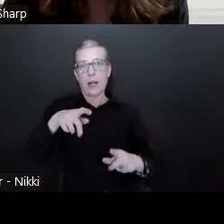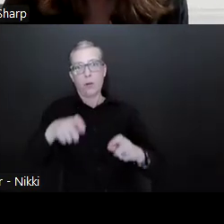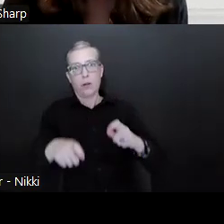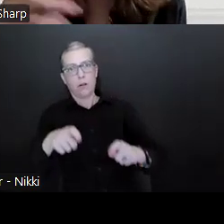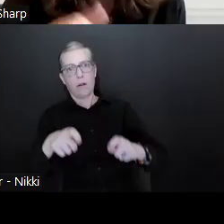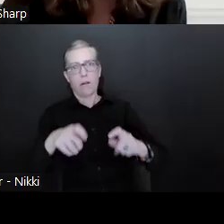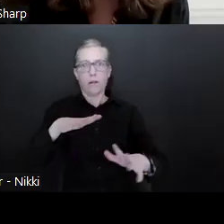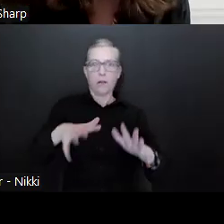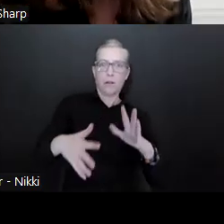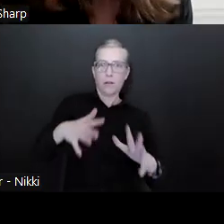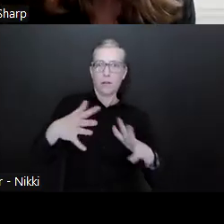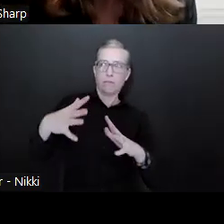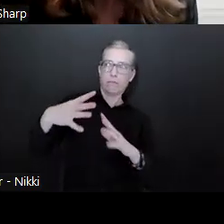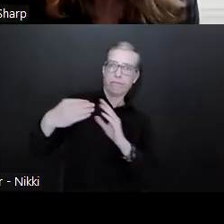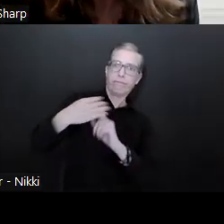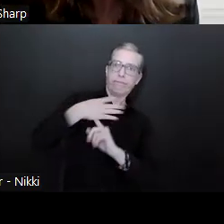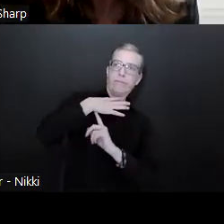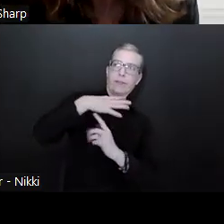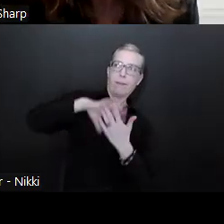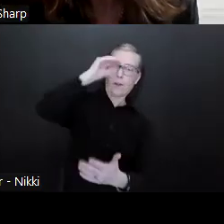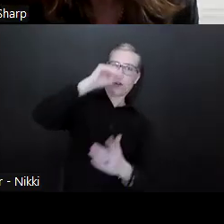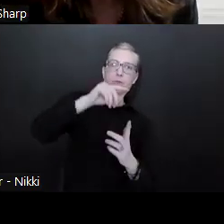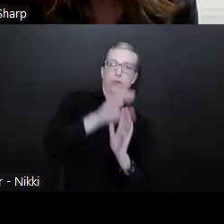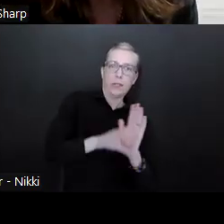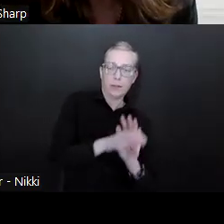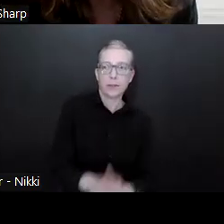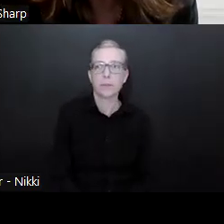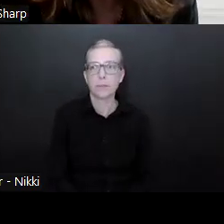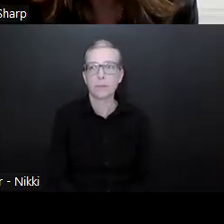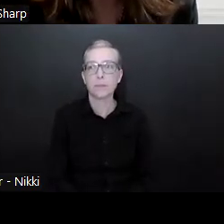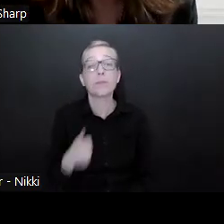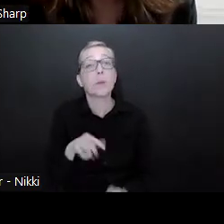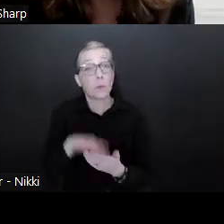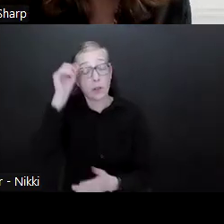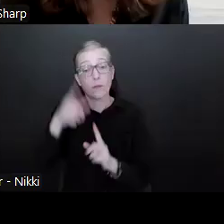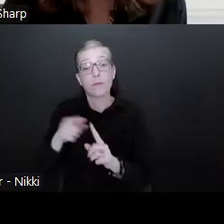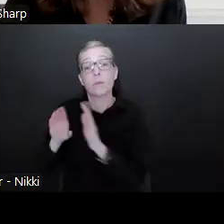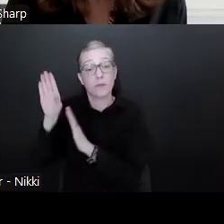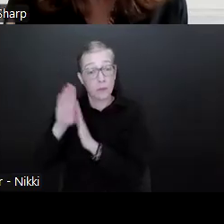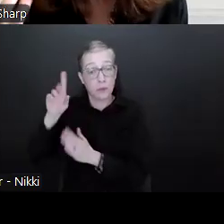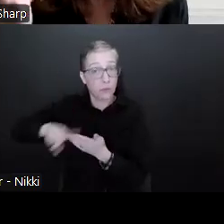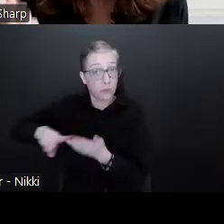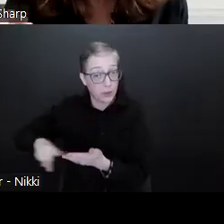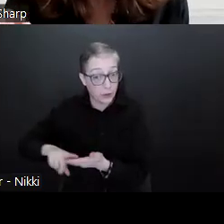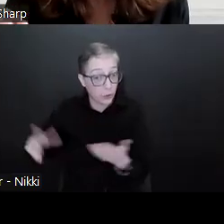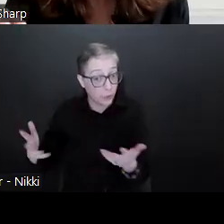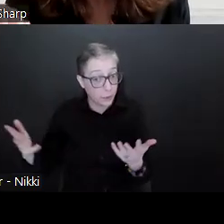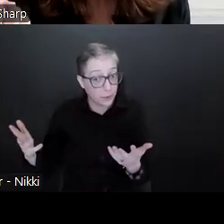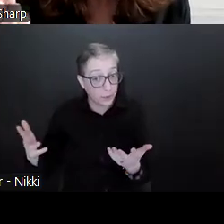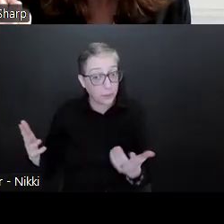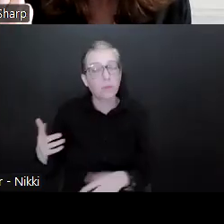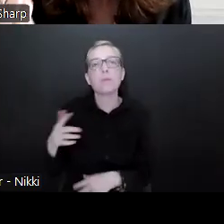personalities. However, we know from developmental research that when we think